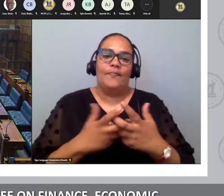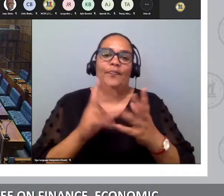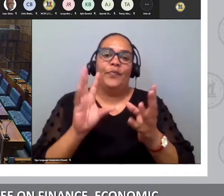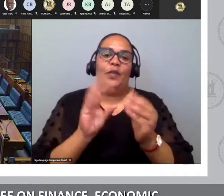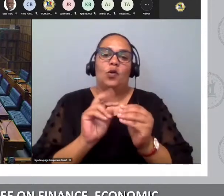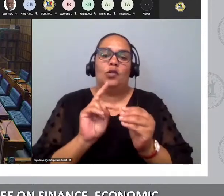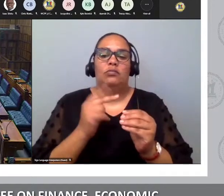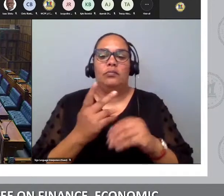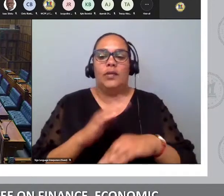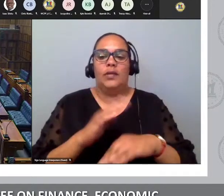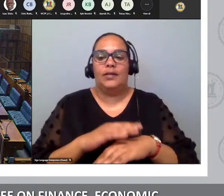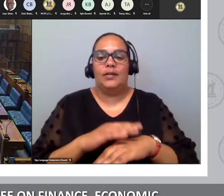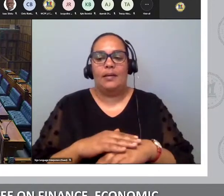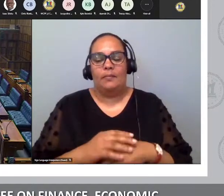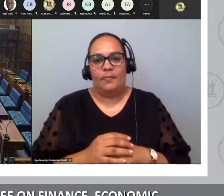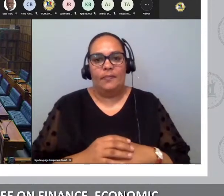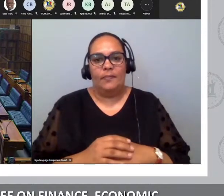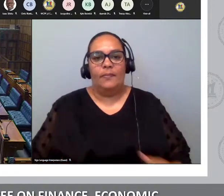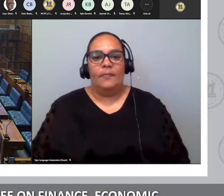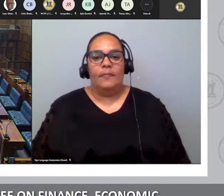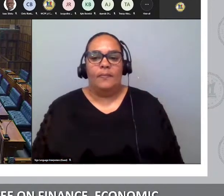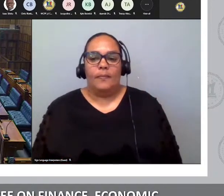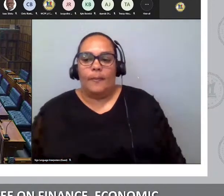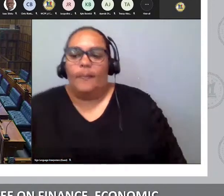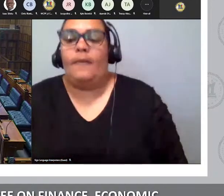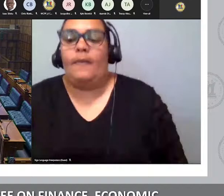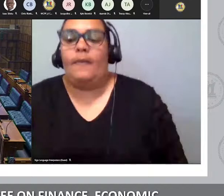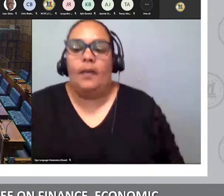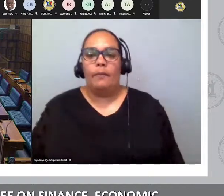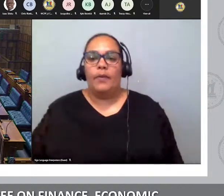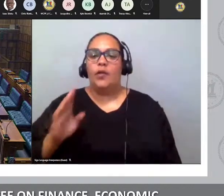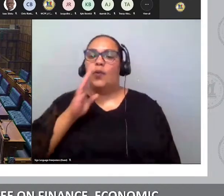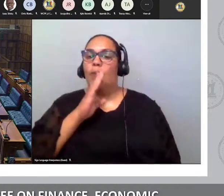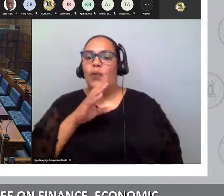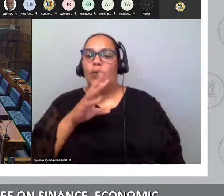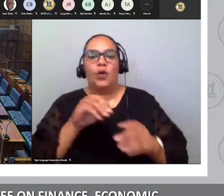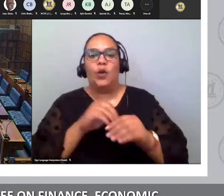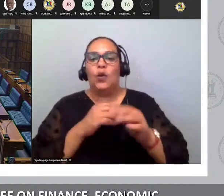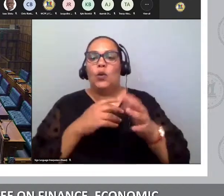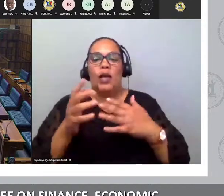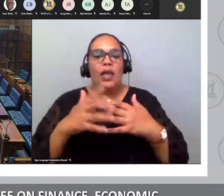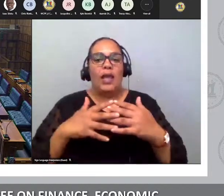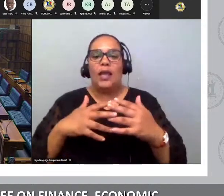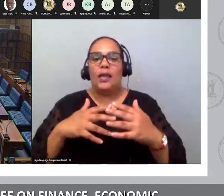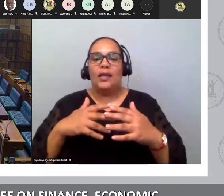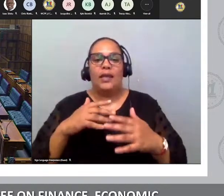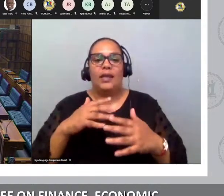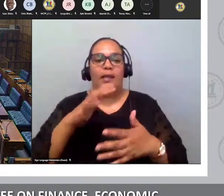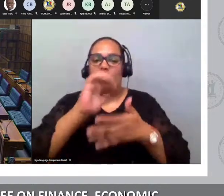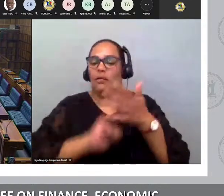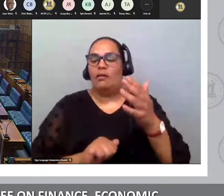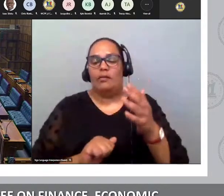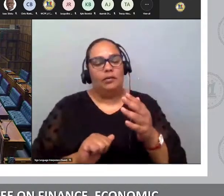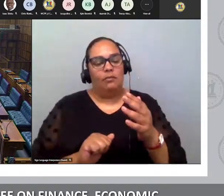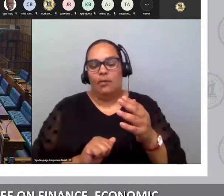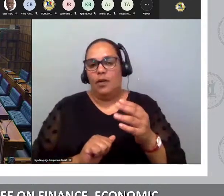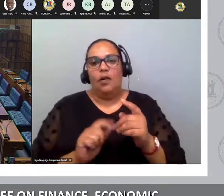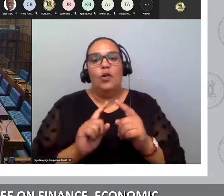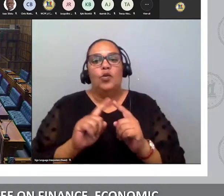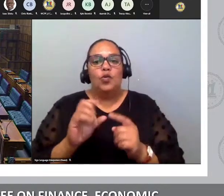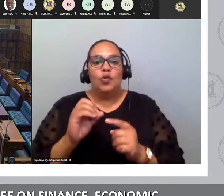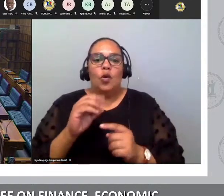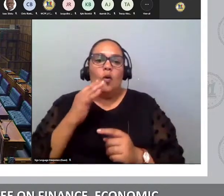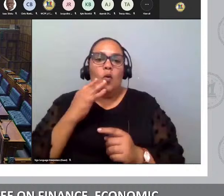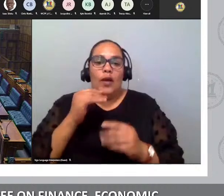turnaround time of the vessel and it does not include any deductibles so whilst